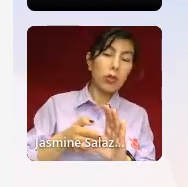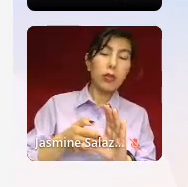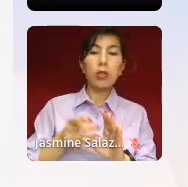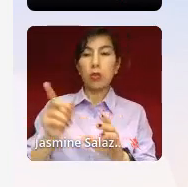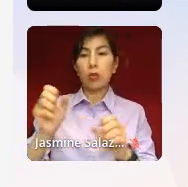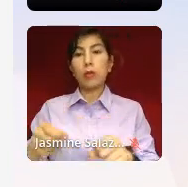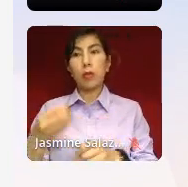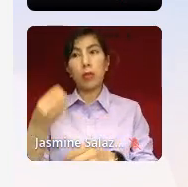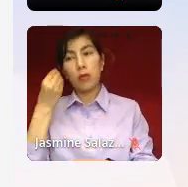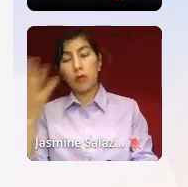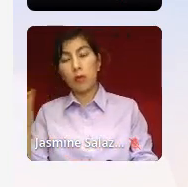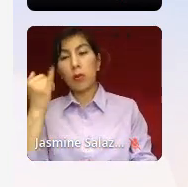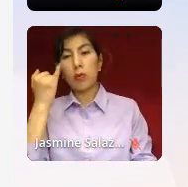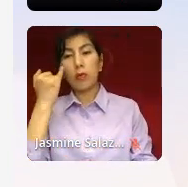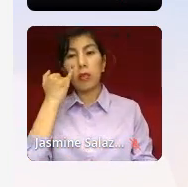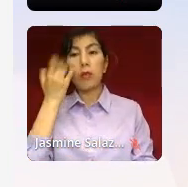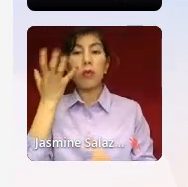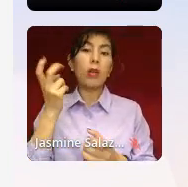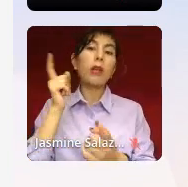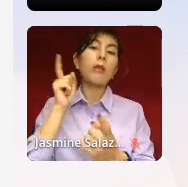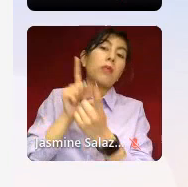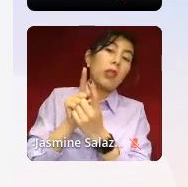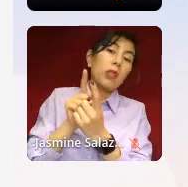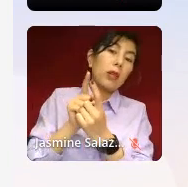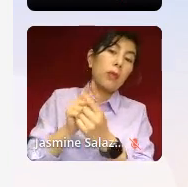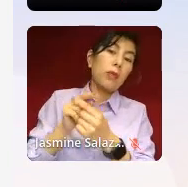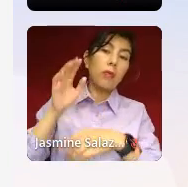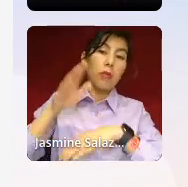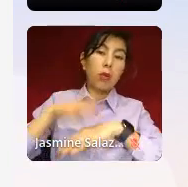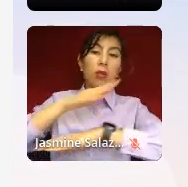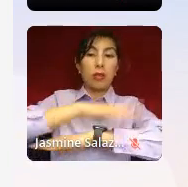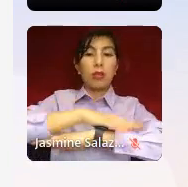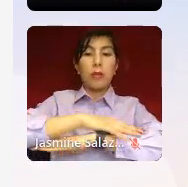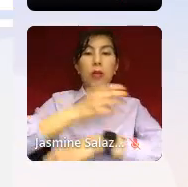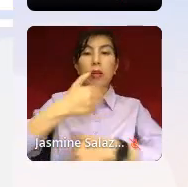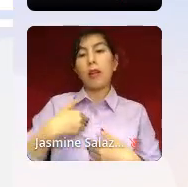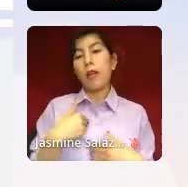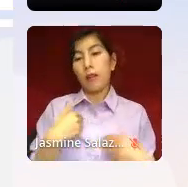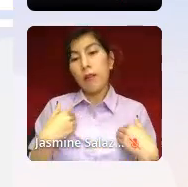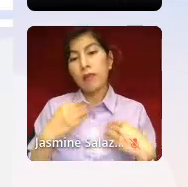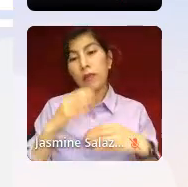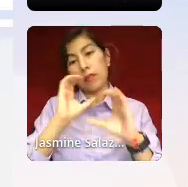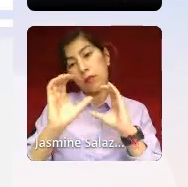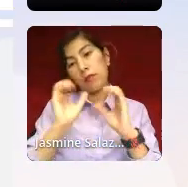they're there in case you want to meet them at a table and have a conversation with them.